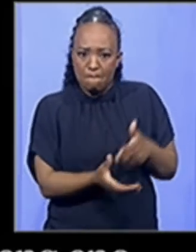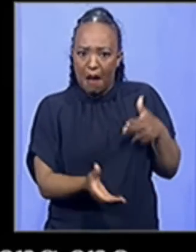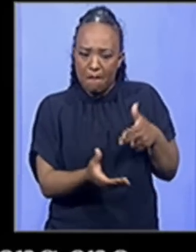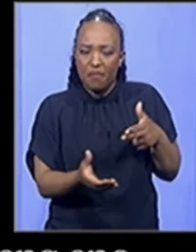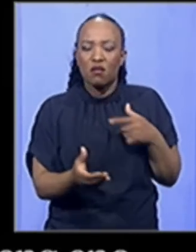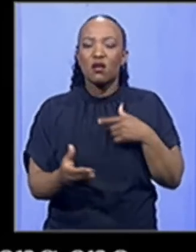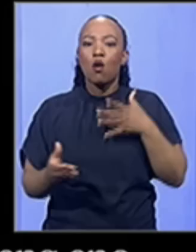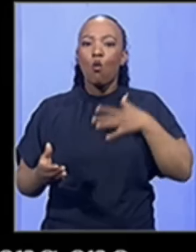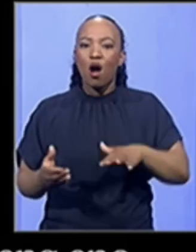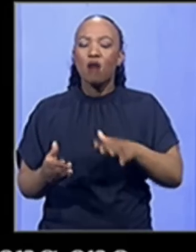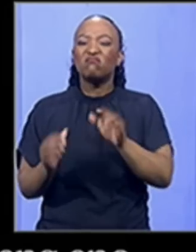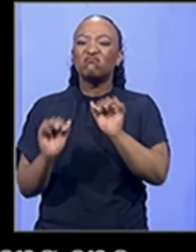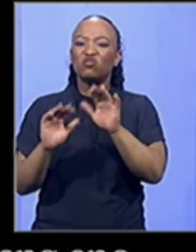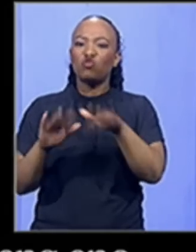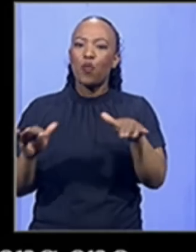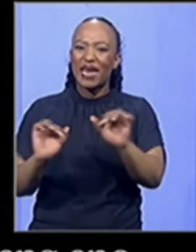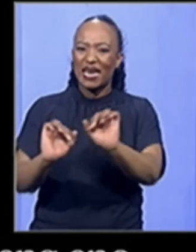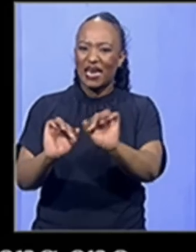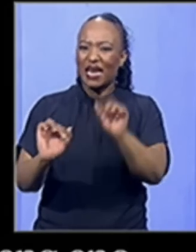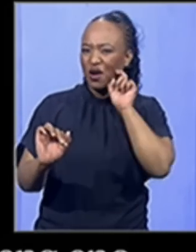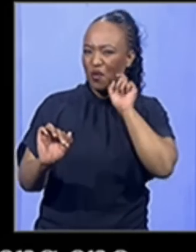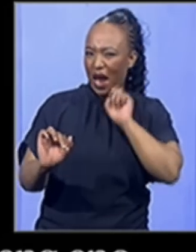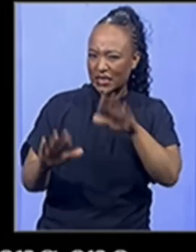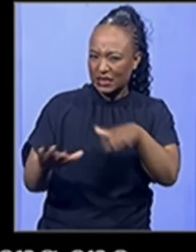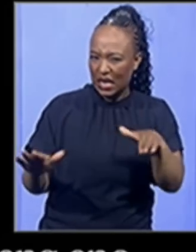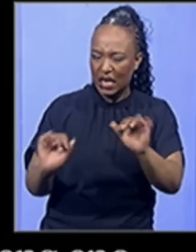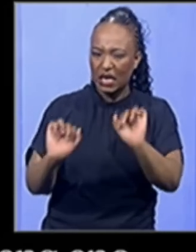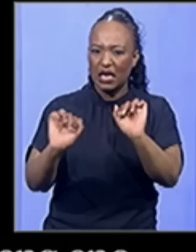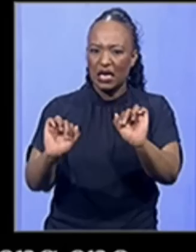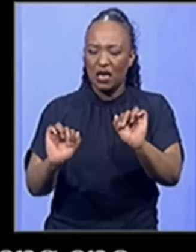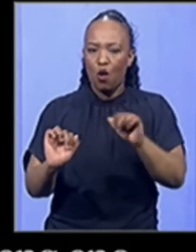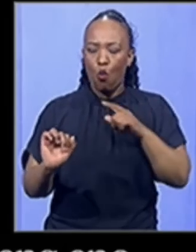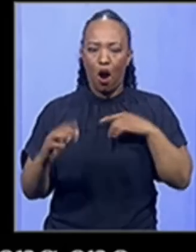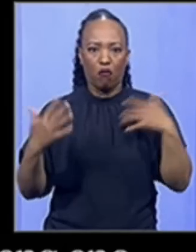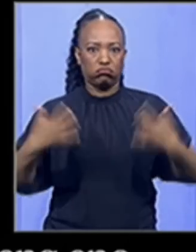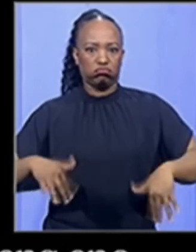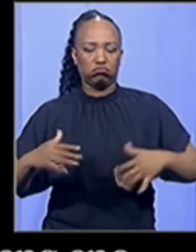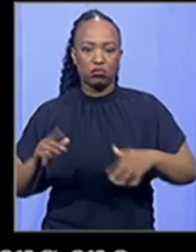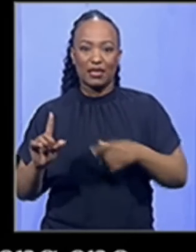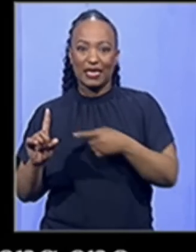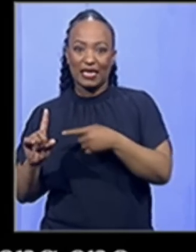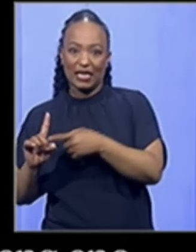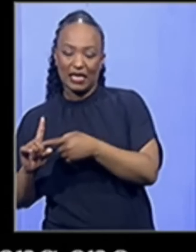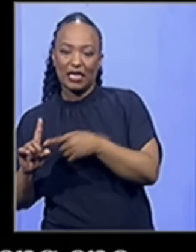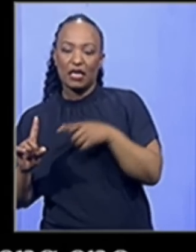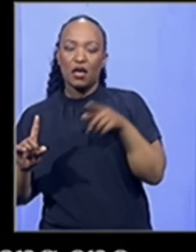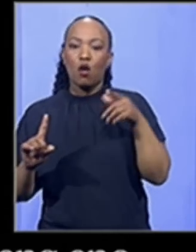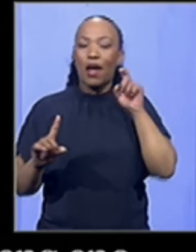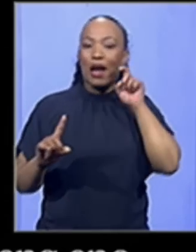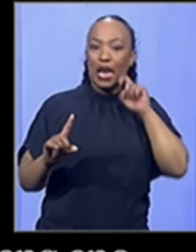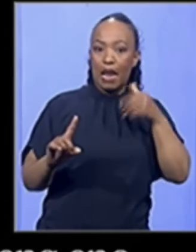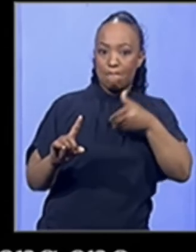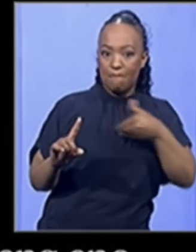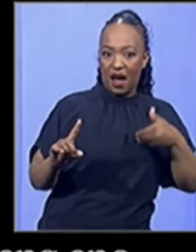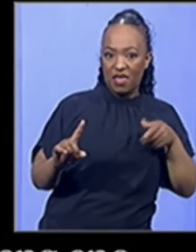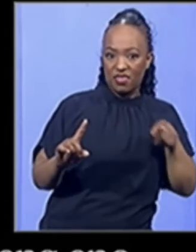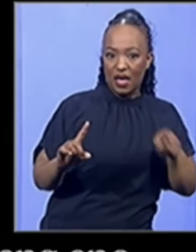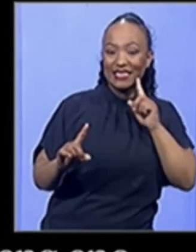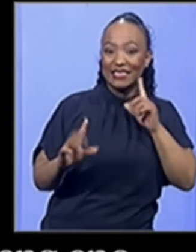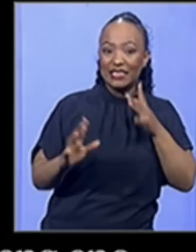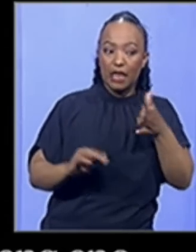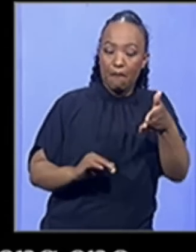dikgoka ditlogolo tsa gagwe kwa sekolong jaaka go ne go tsogile e matlhomahibidu magareng ga morwawe le mmemogolo wa bana yo e le morutabana teng